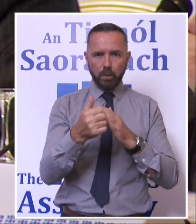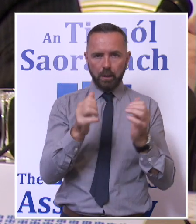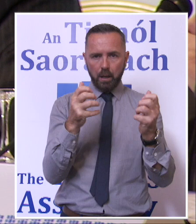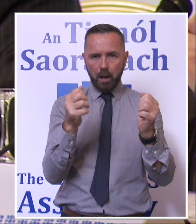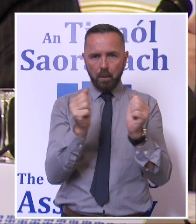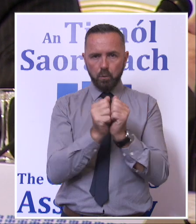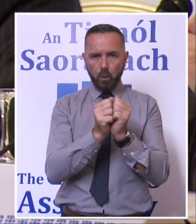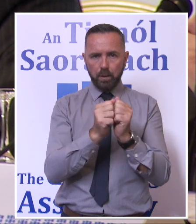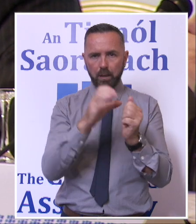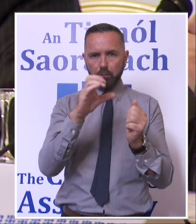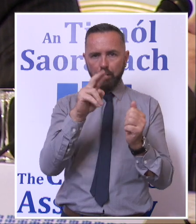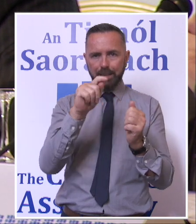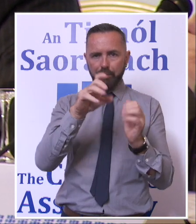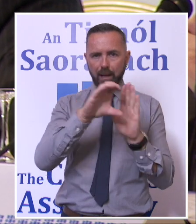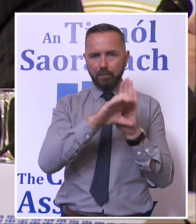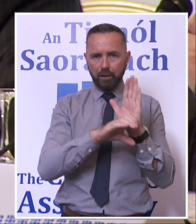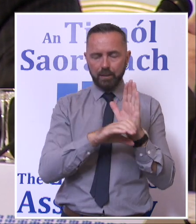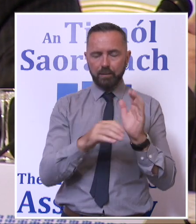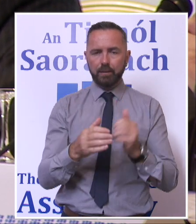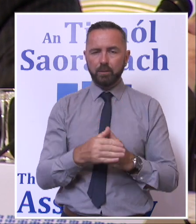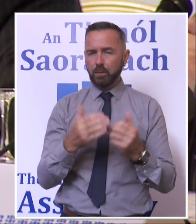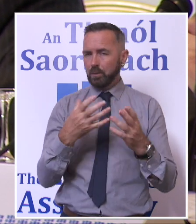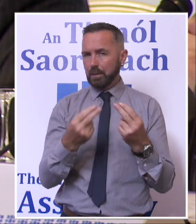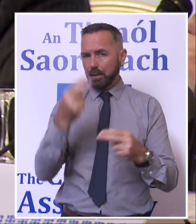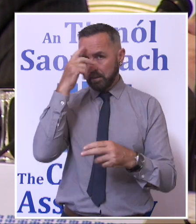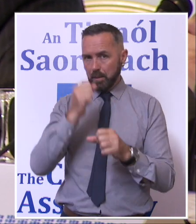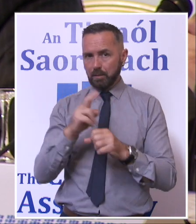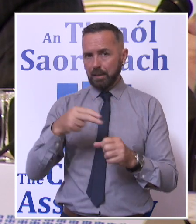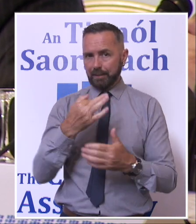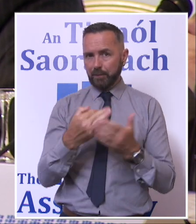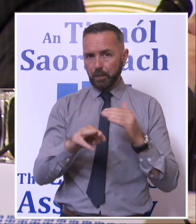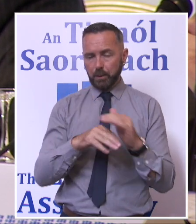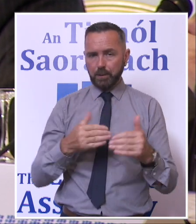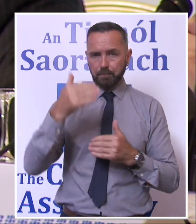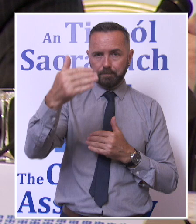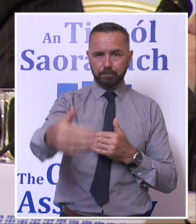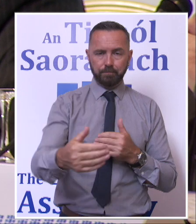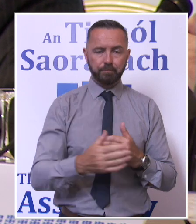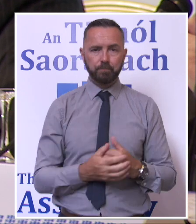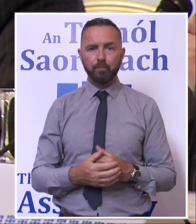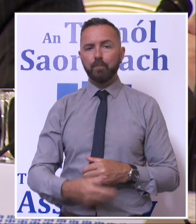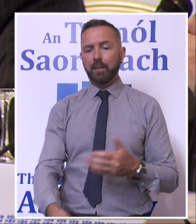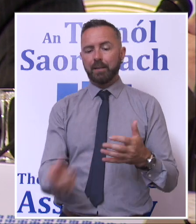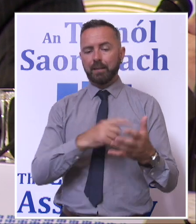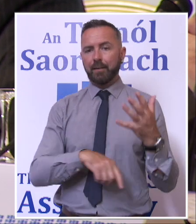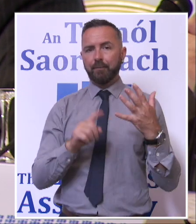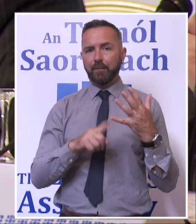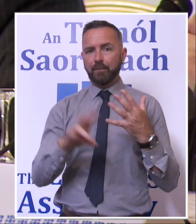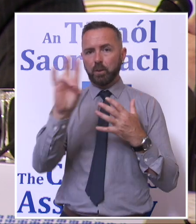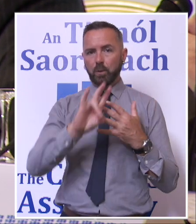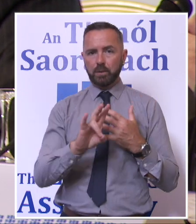And I think that, again, that's for you to think about in the coming period. Fifth question, why have the efforts to